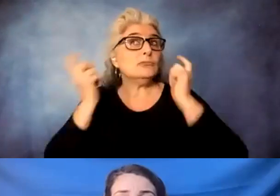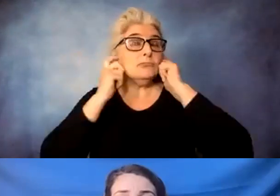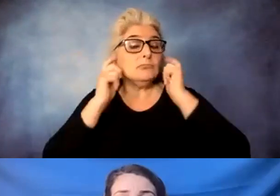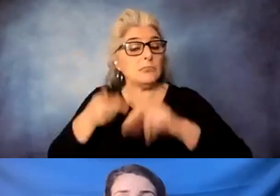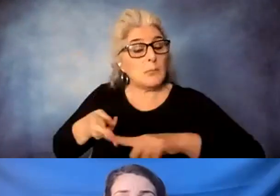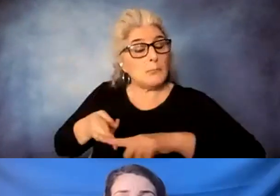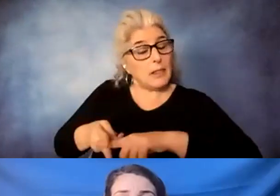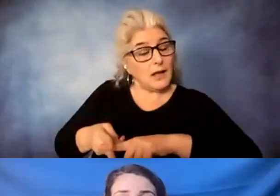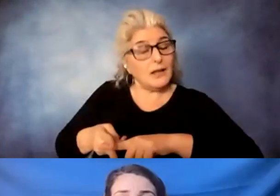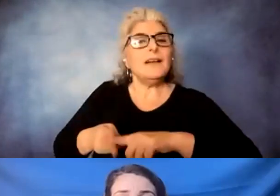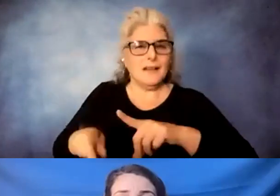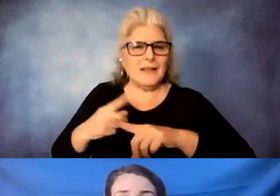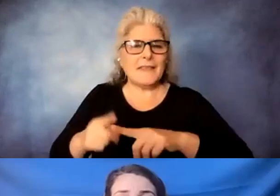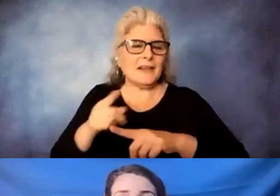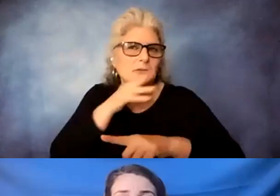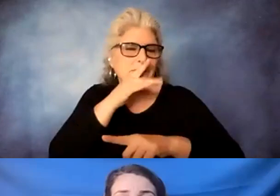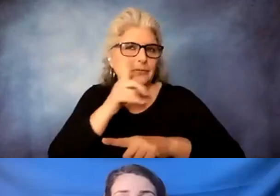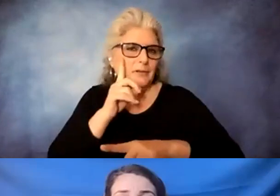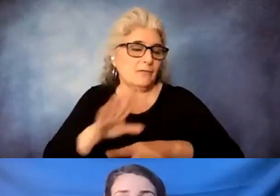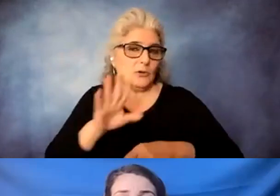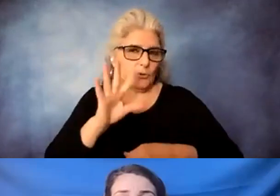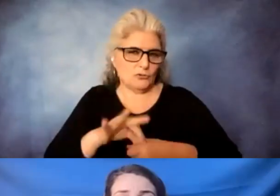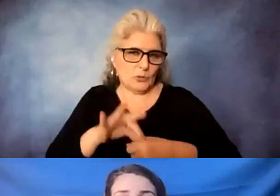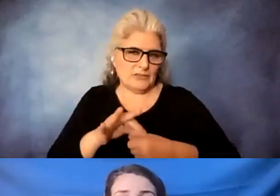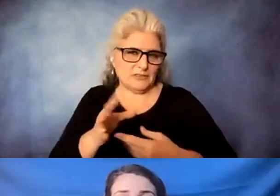I don't know why I'm not able to access this.